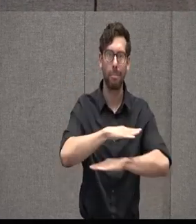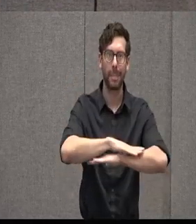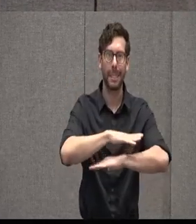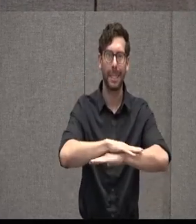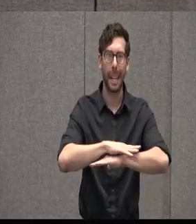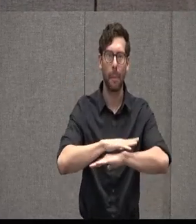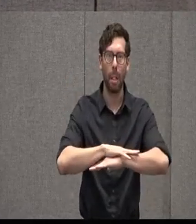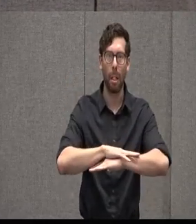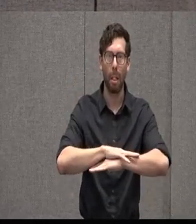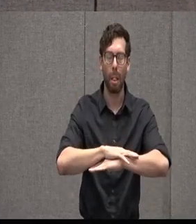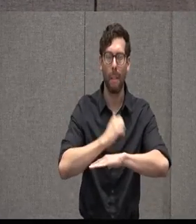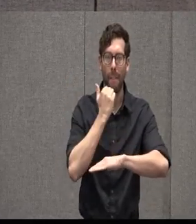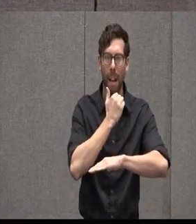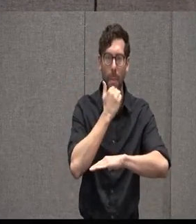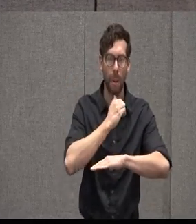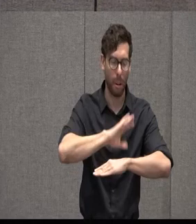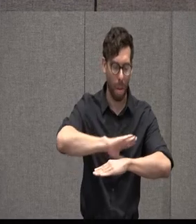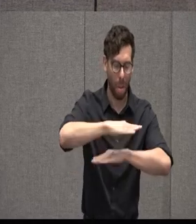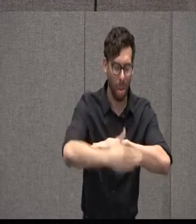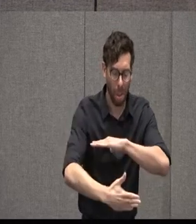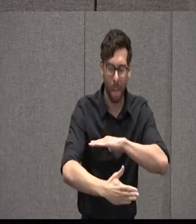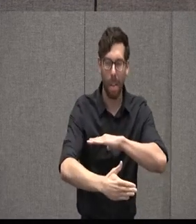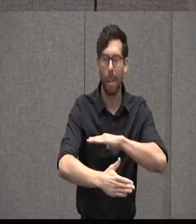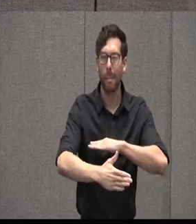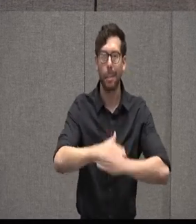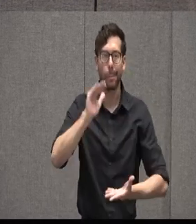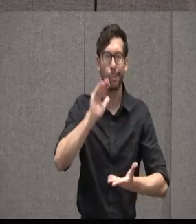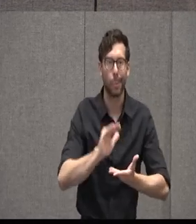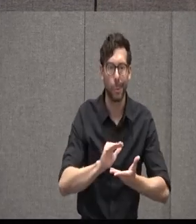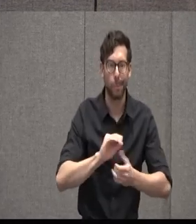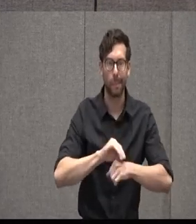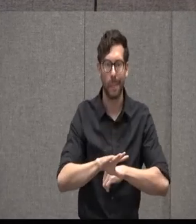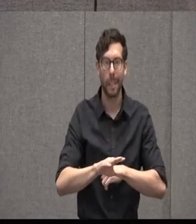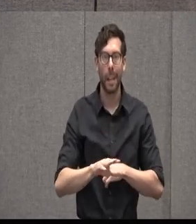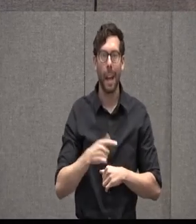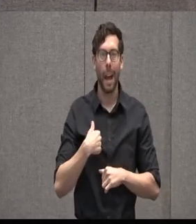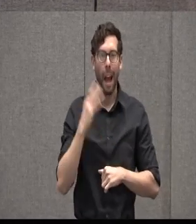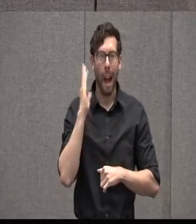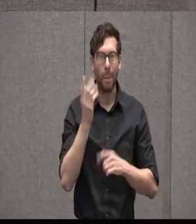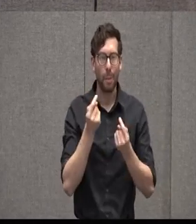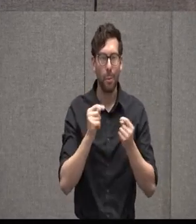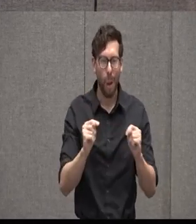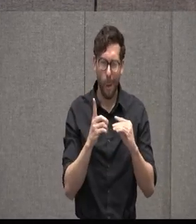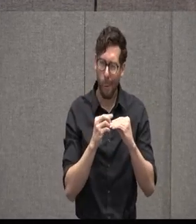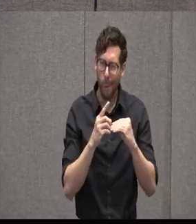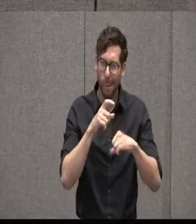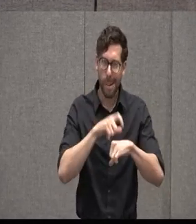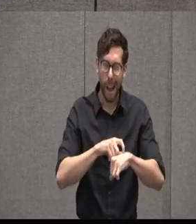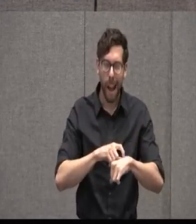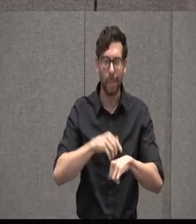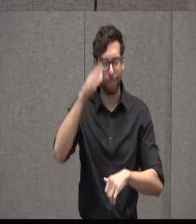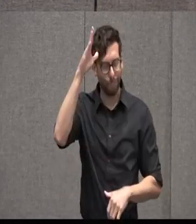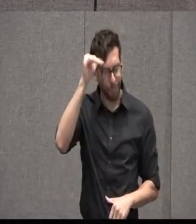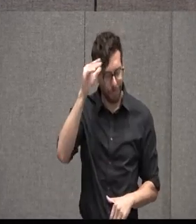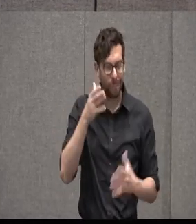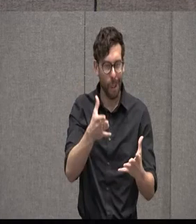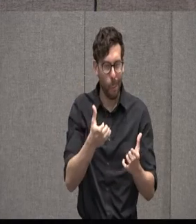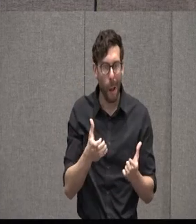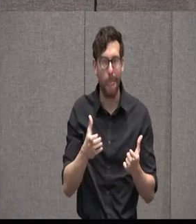able to get this paper to move. I'm gonna try it one more time. Determined to get this paper to move.